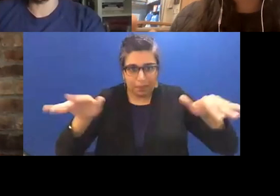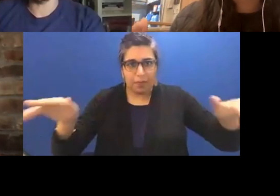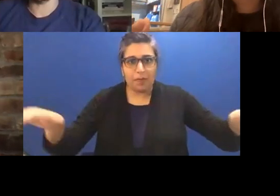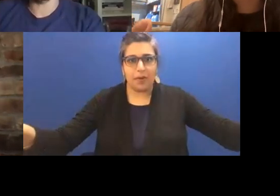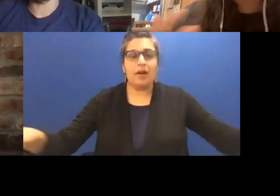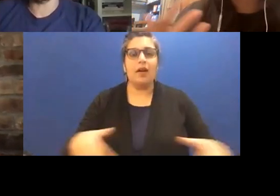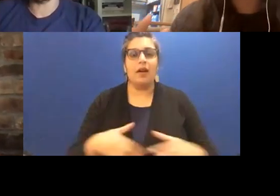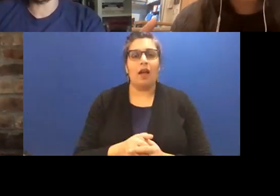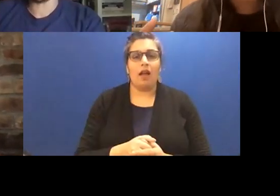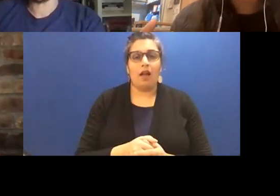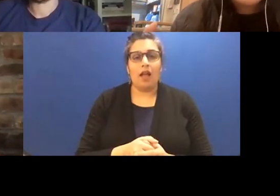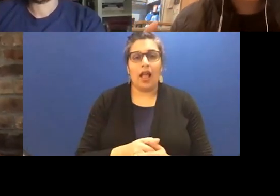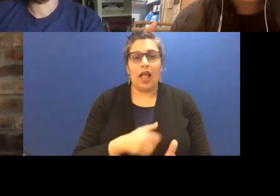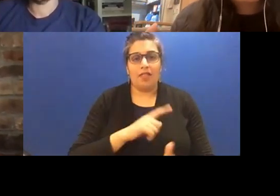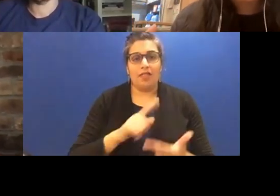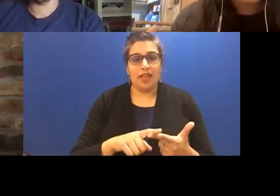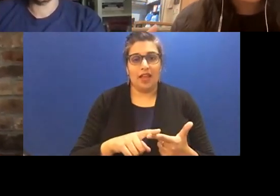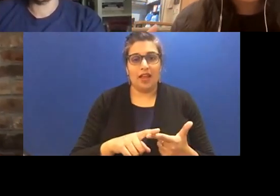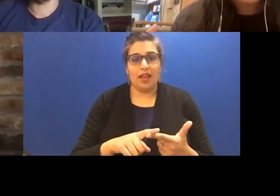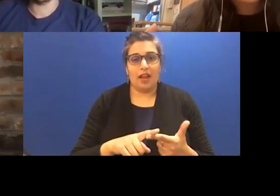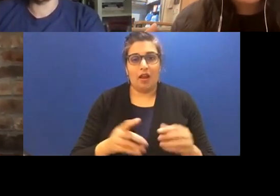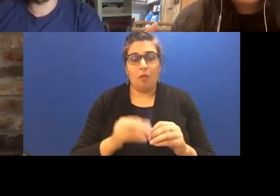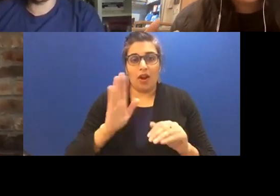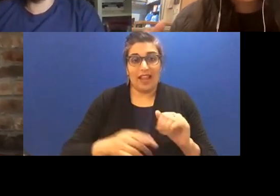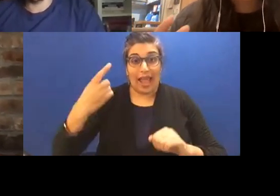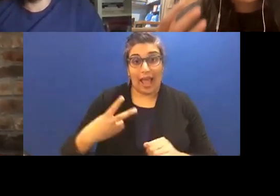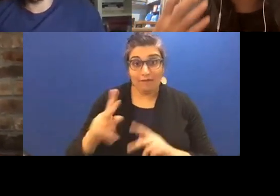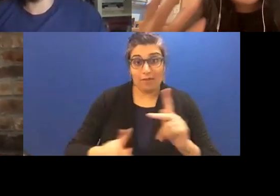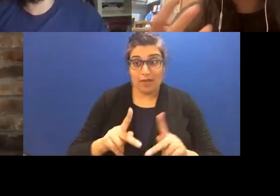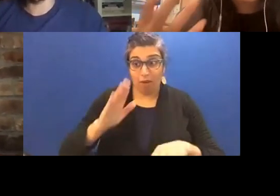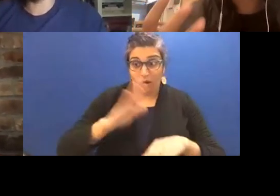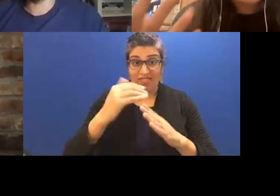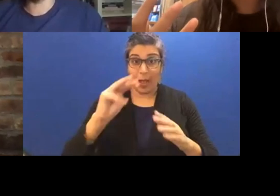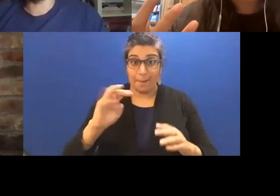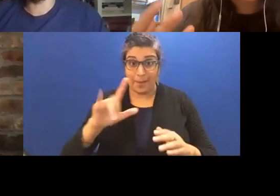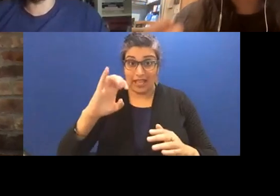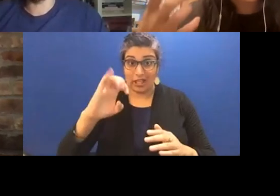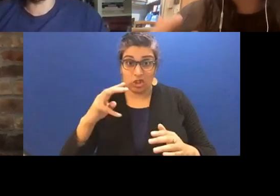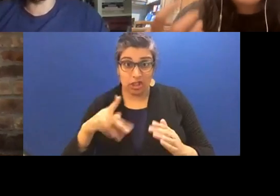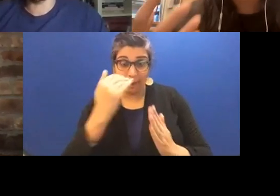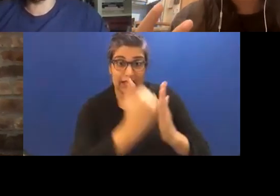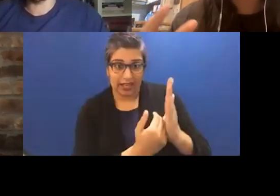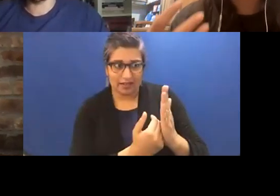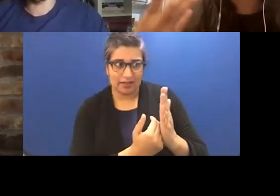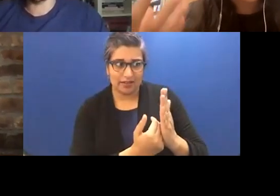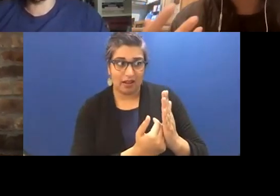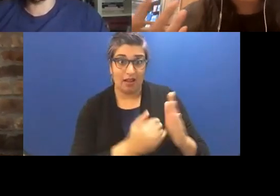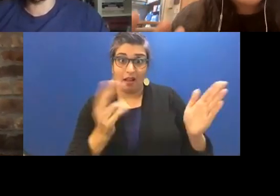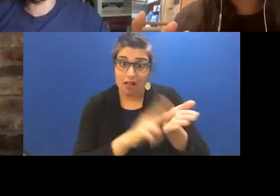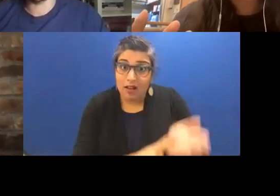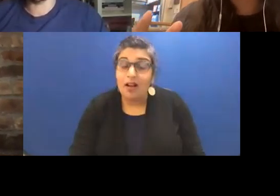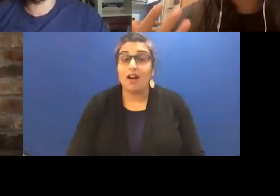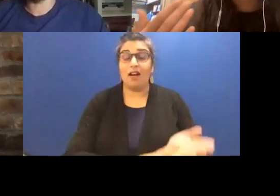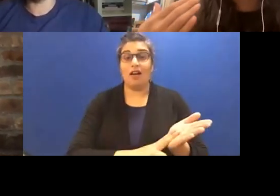think there was a point where I didn't know more than half of the people on the list. So when you get those strangers who share that problem or who share